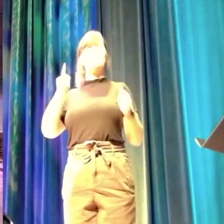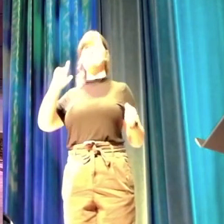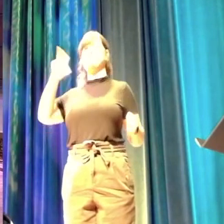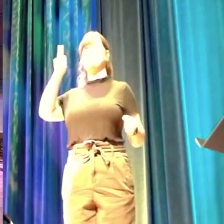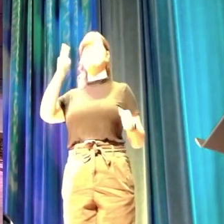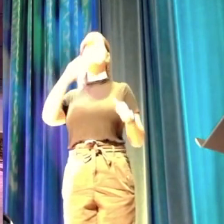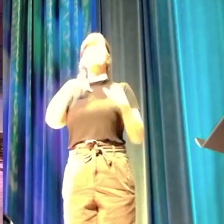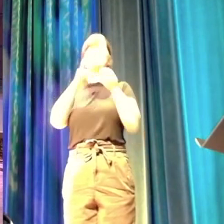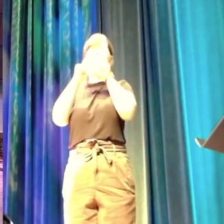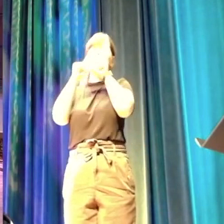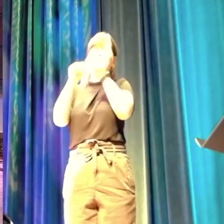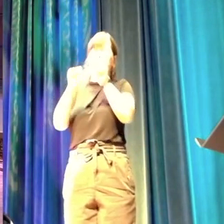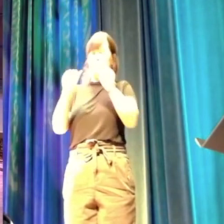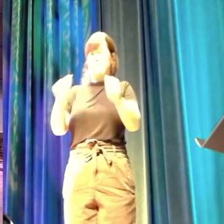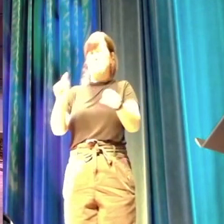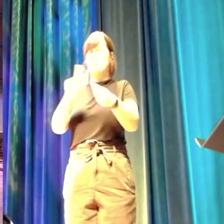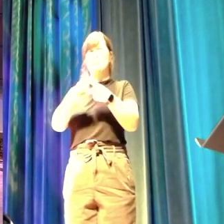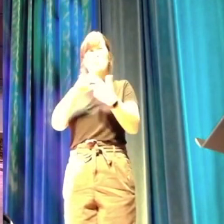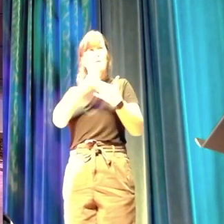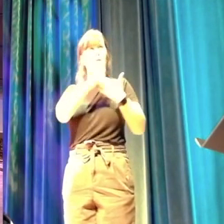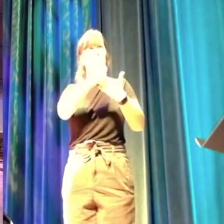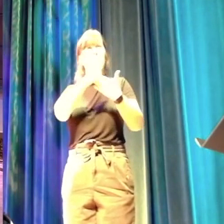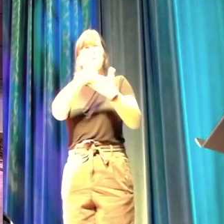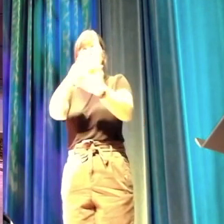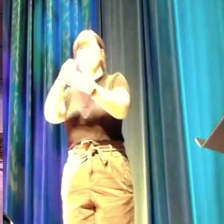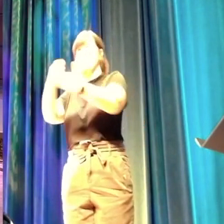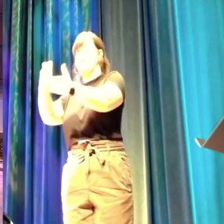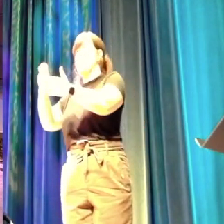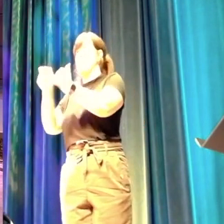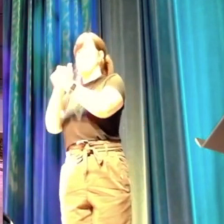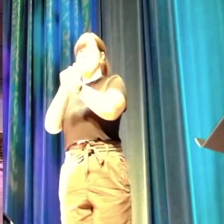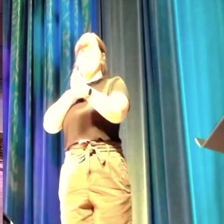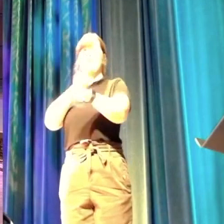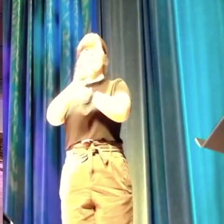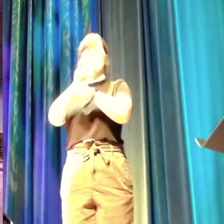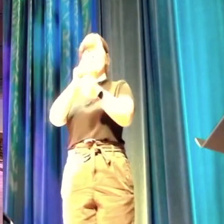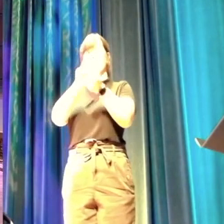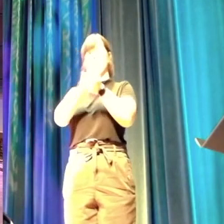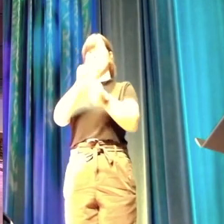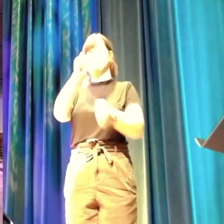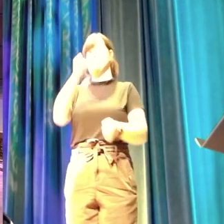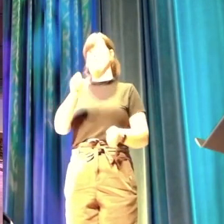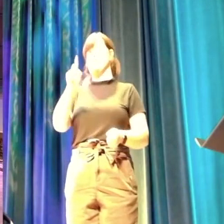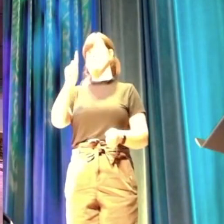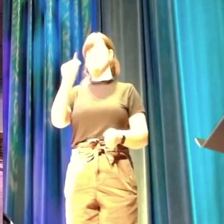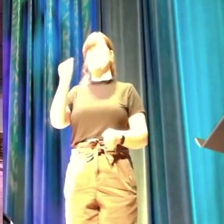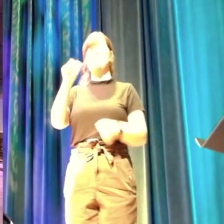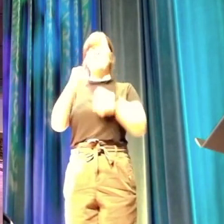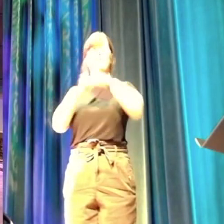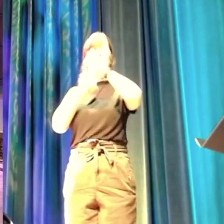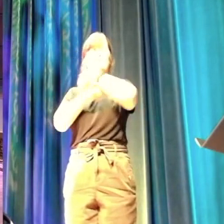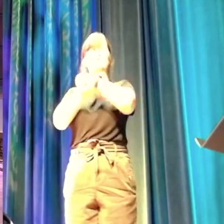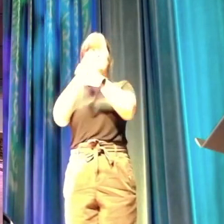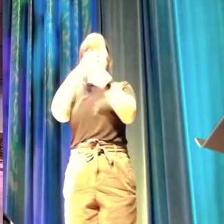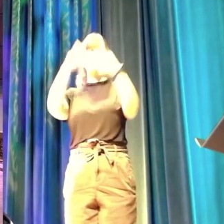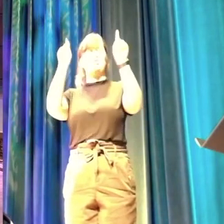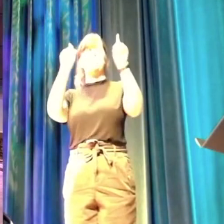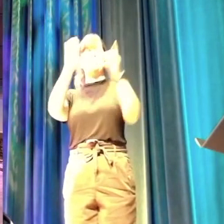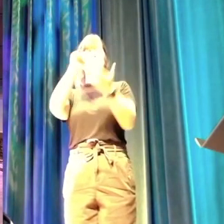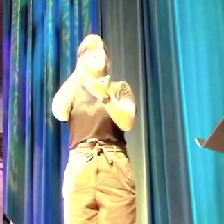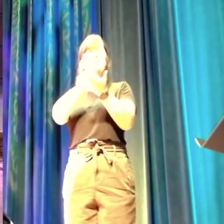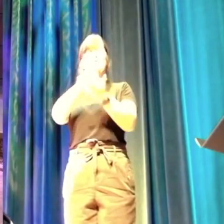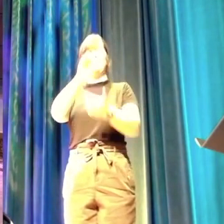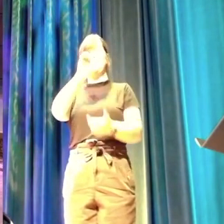my continued ability to help others through my work with Southern Disability Foundation, the Achievement Center, Easter Shields, and Old